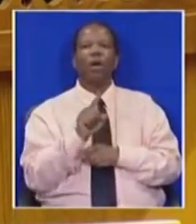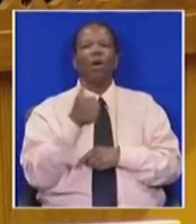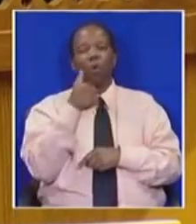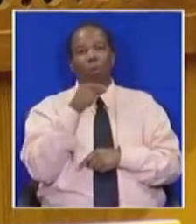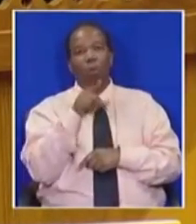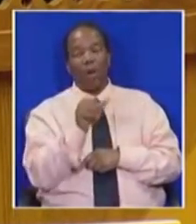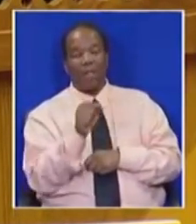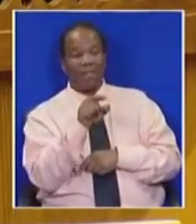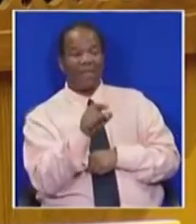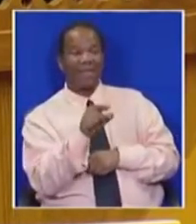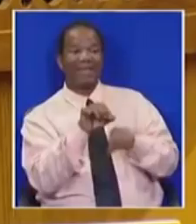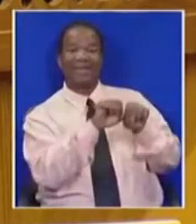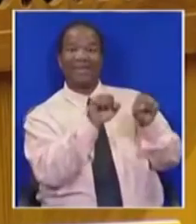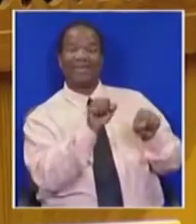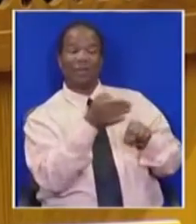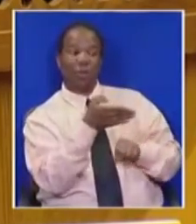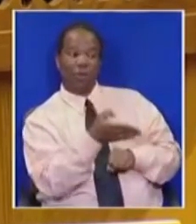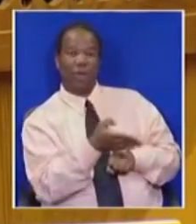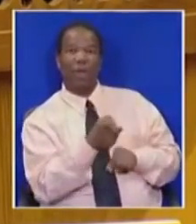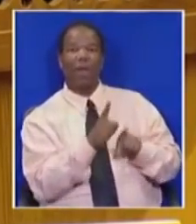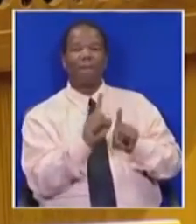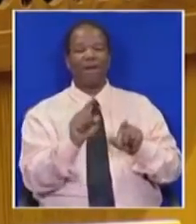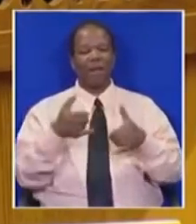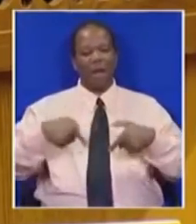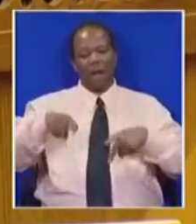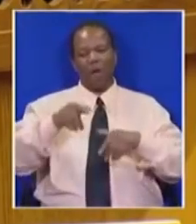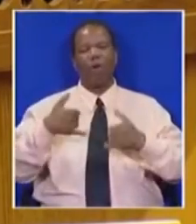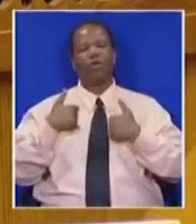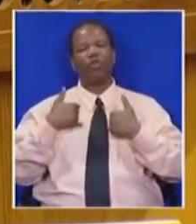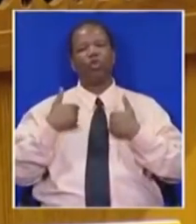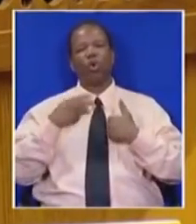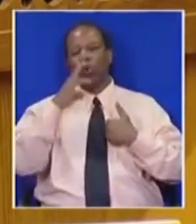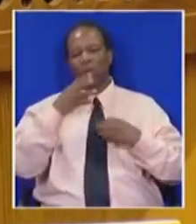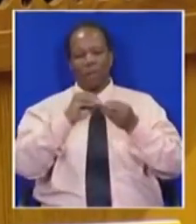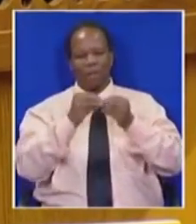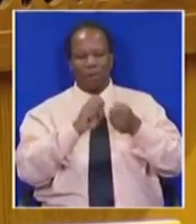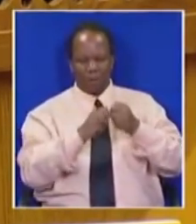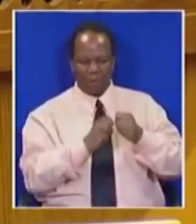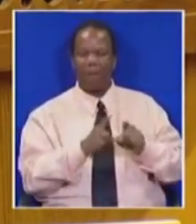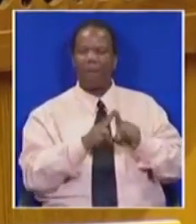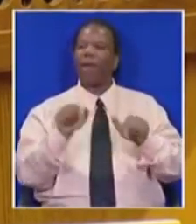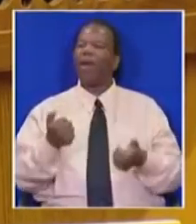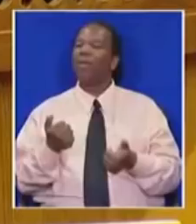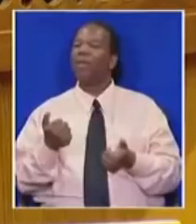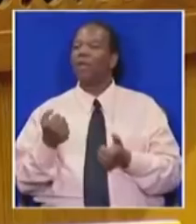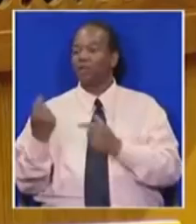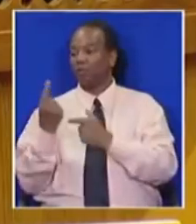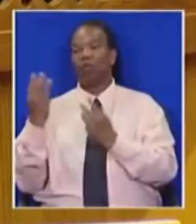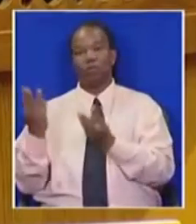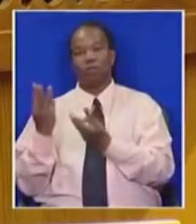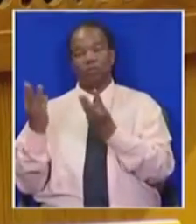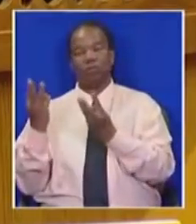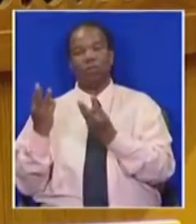the broken system still remains. Our joy is now to fix what is broken, to uplift the spirit of our country. This will